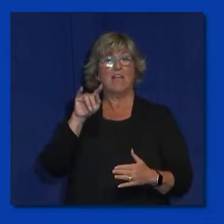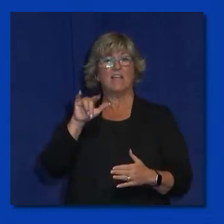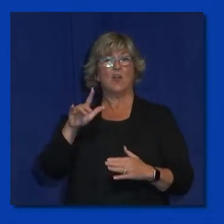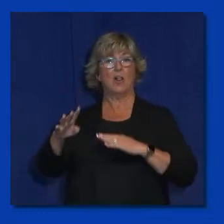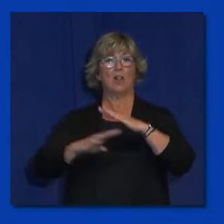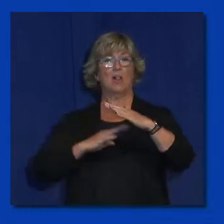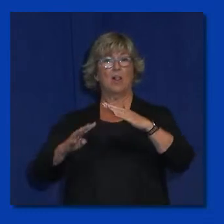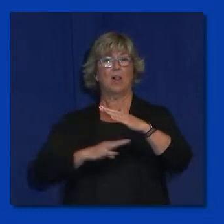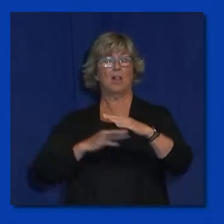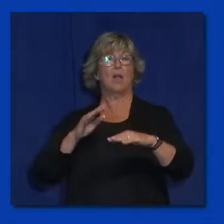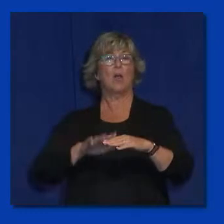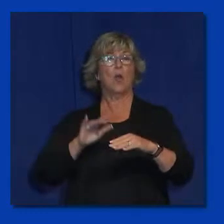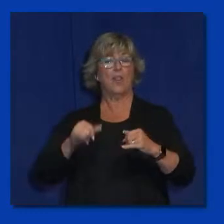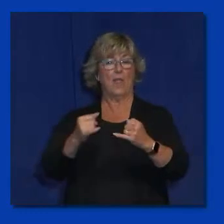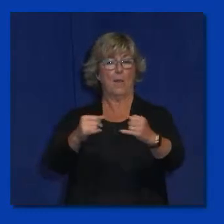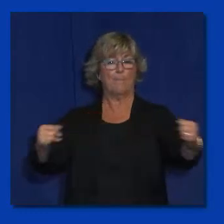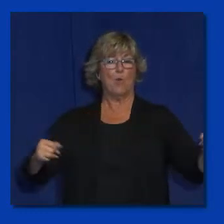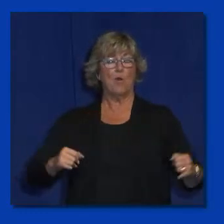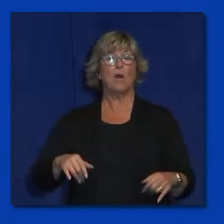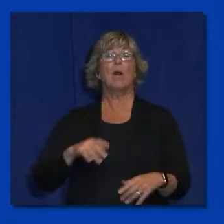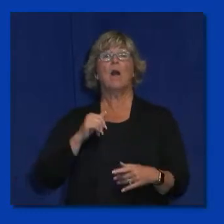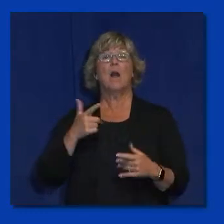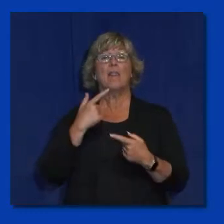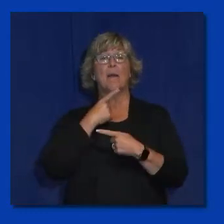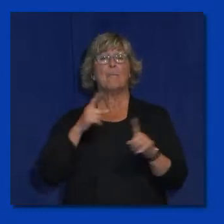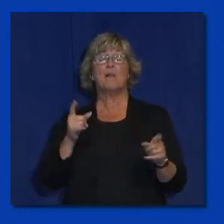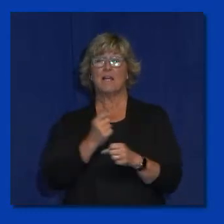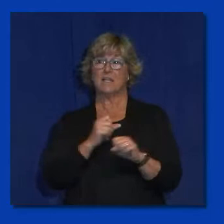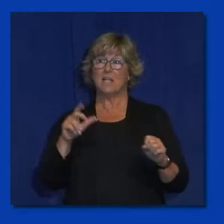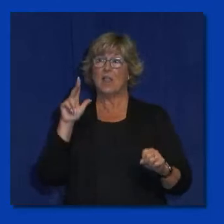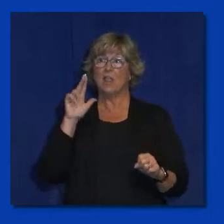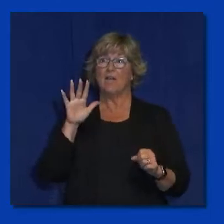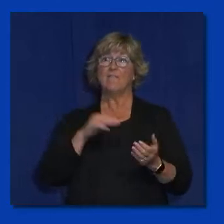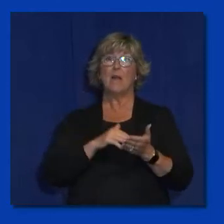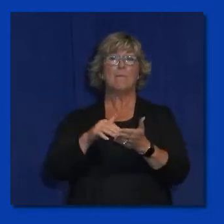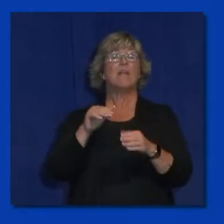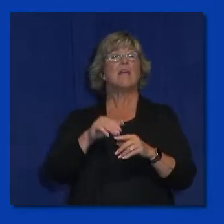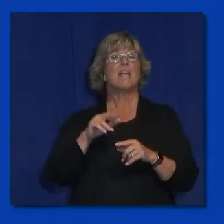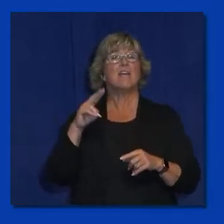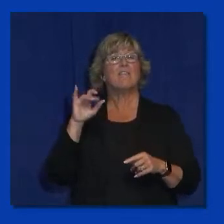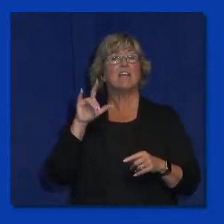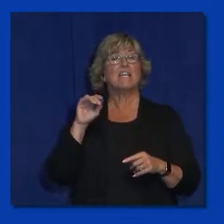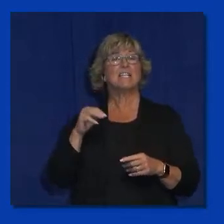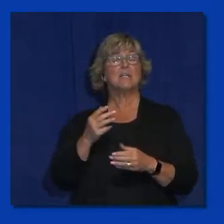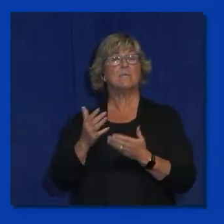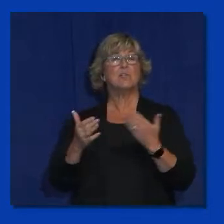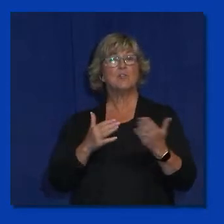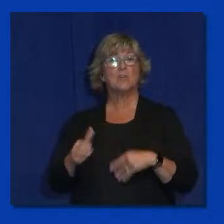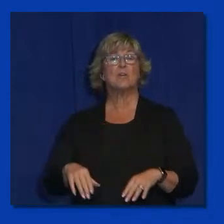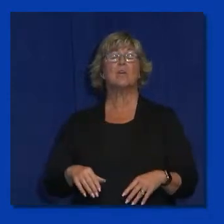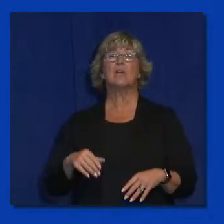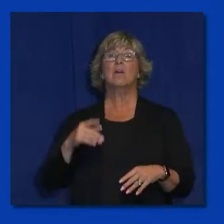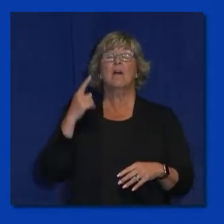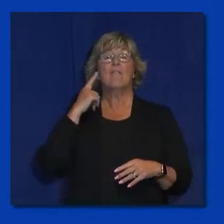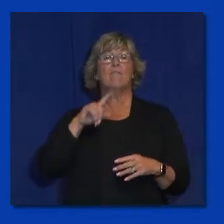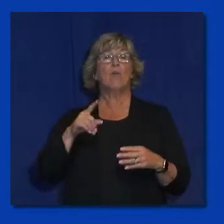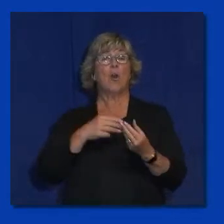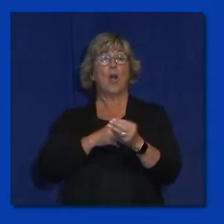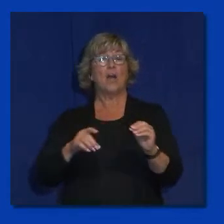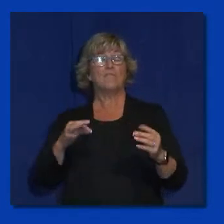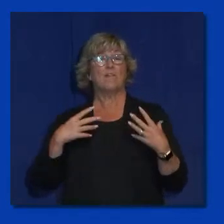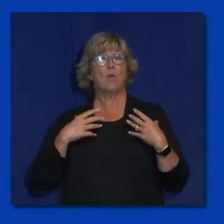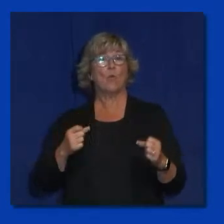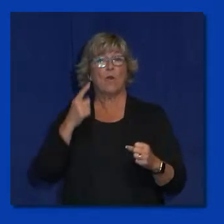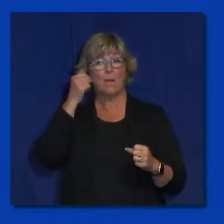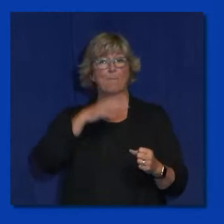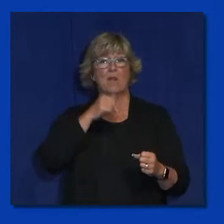border. Other public safety enhancements include $35 million in victim services, $50 million directly for officer wellness. Thank you to the